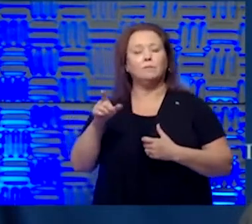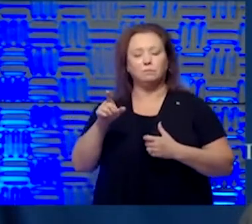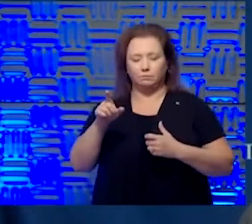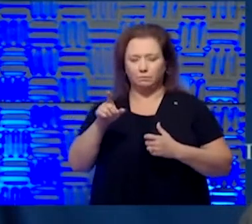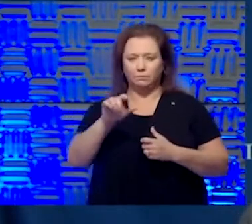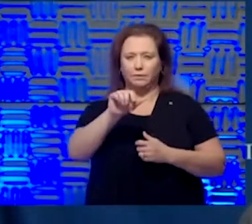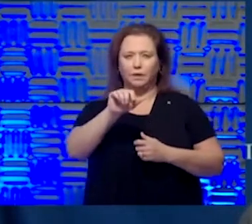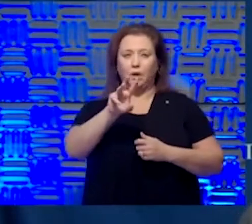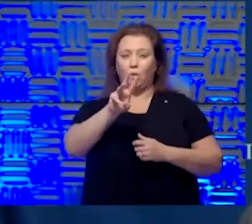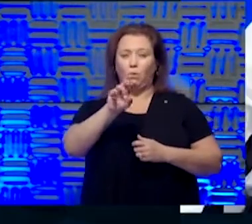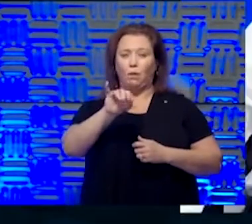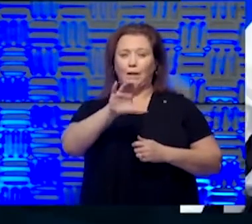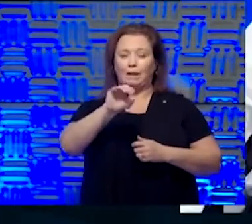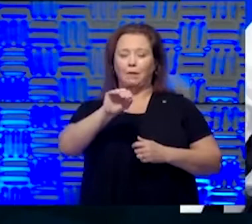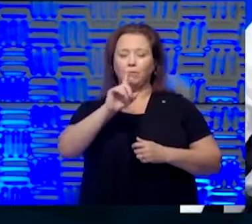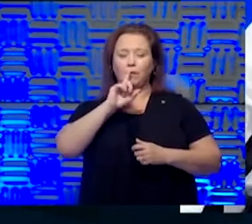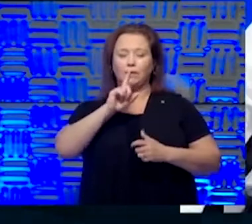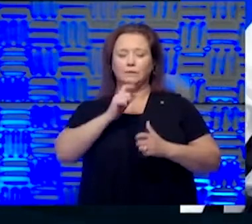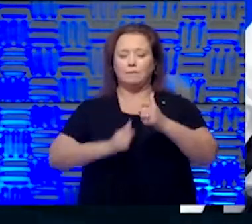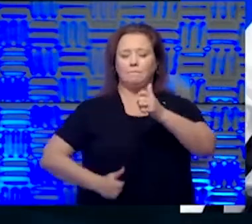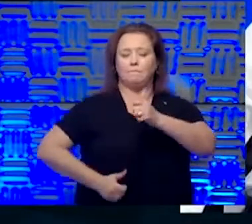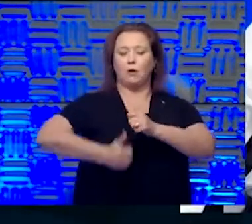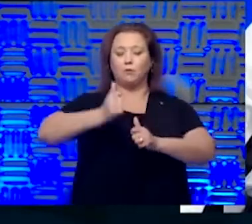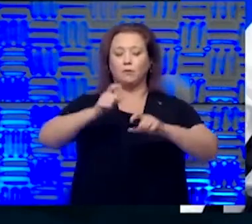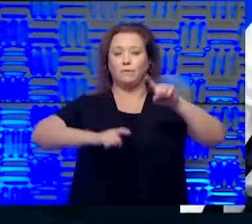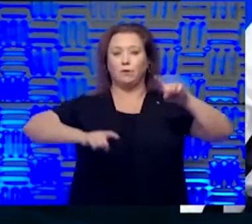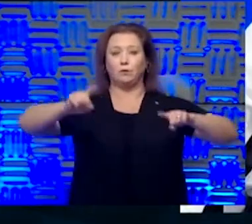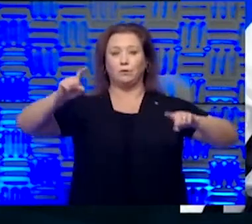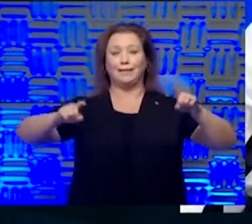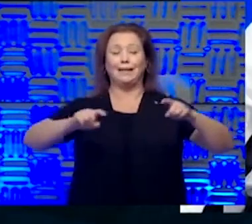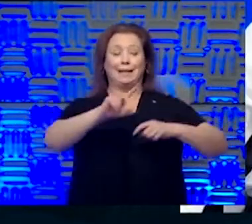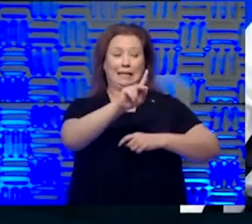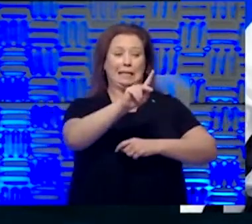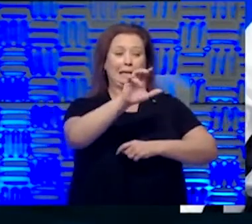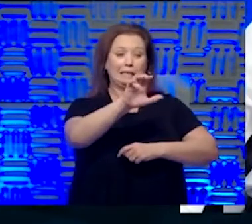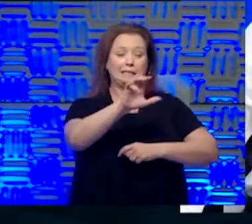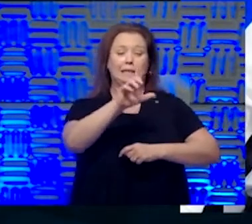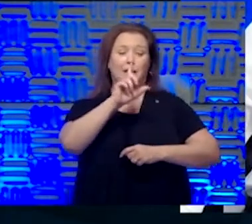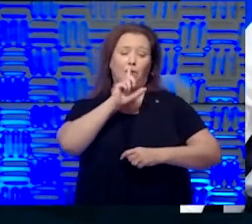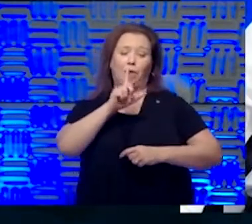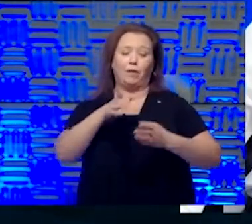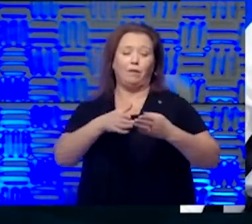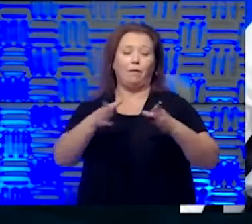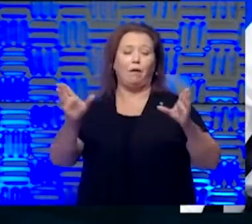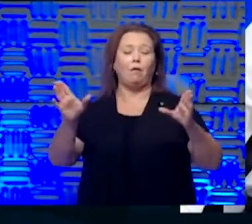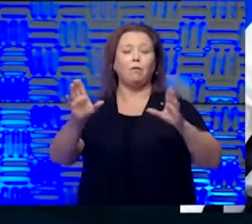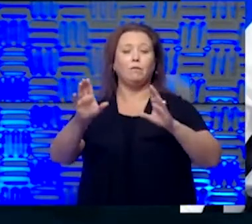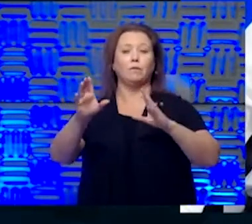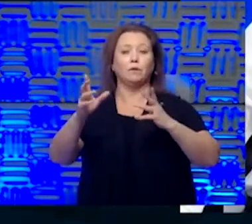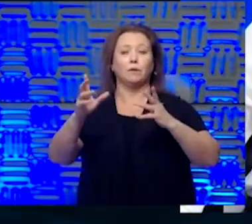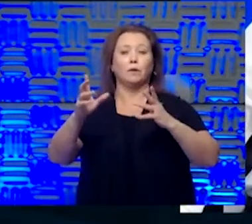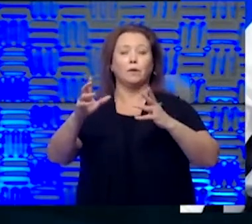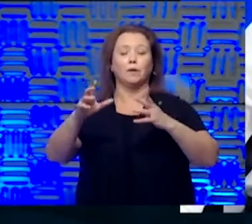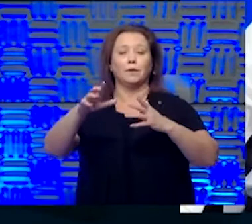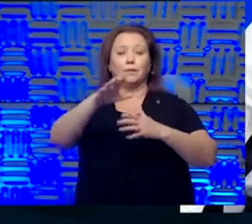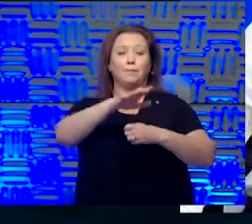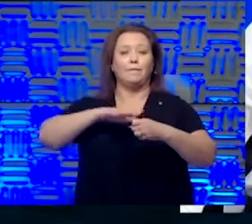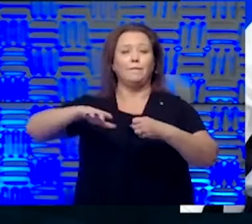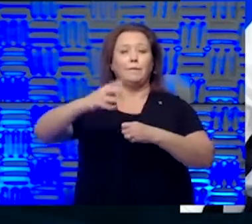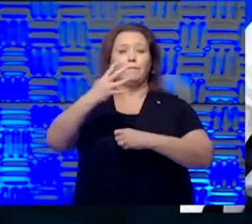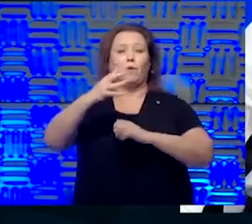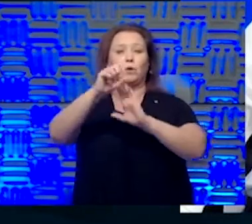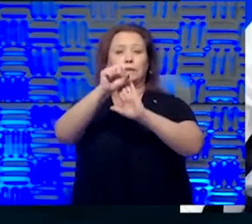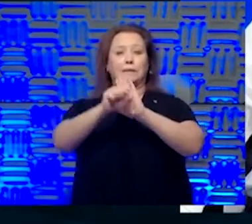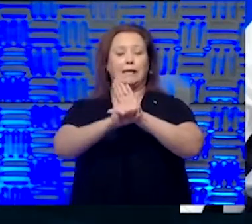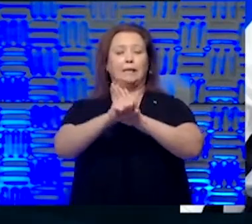diverse counties in both this metro region and really across the quad state area of